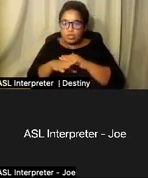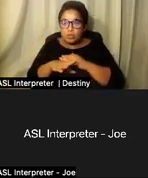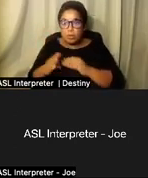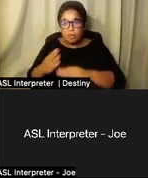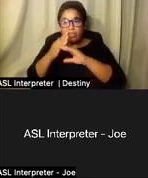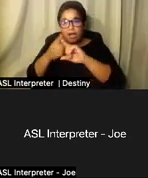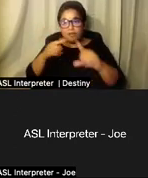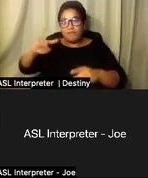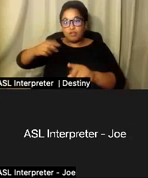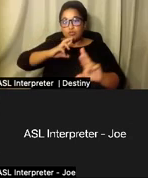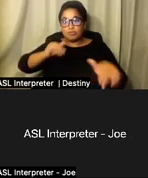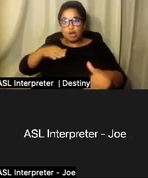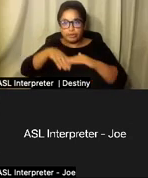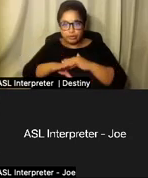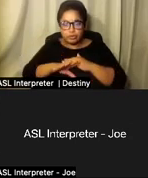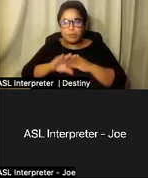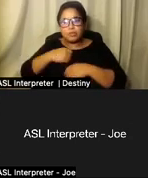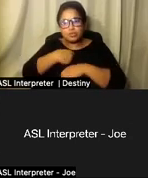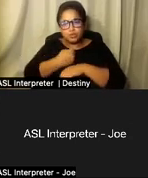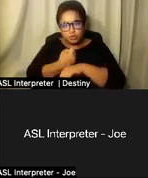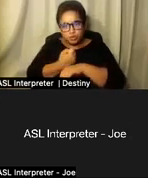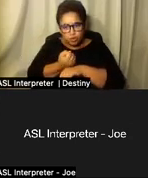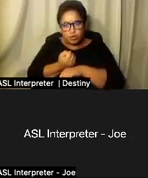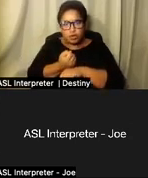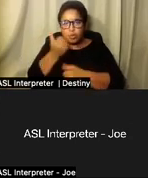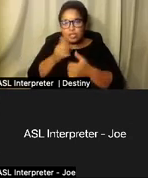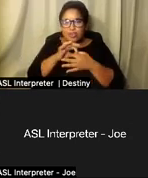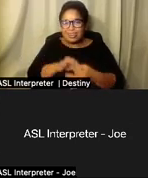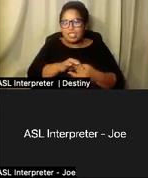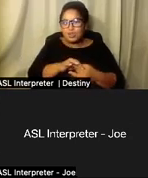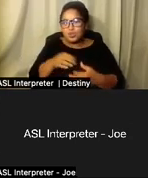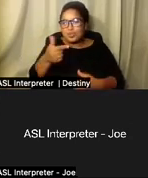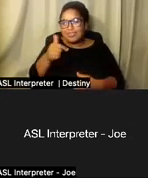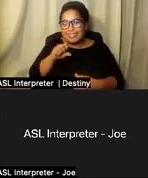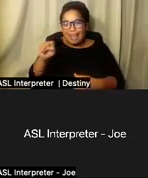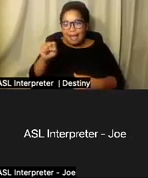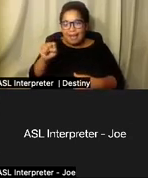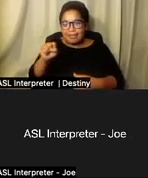getting in. Secure those. Which items are connected to a gas line? Secure